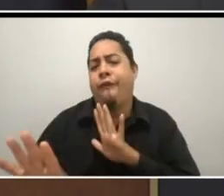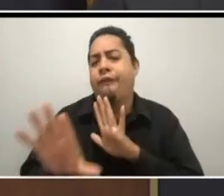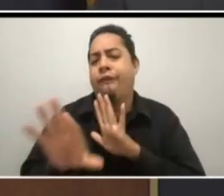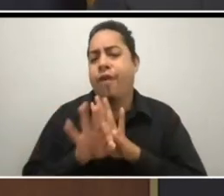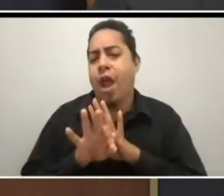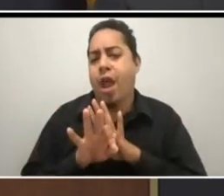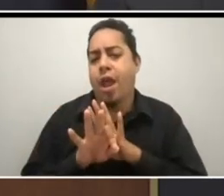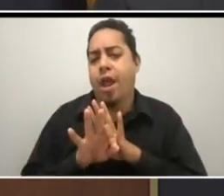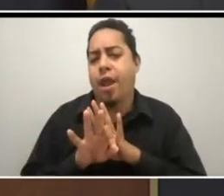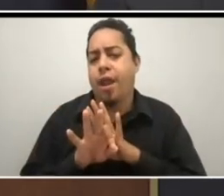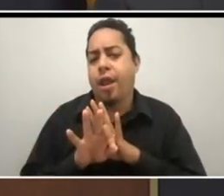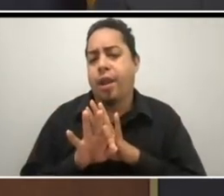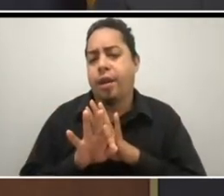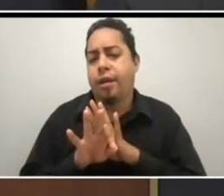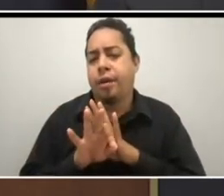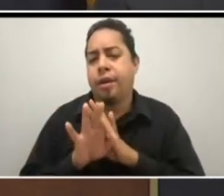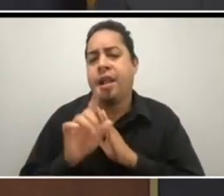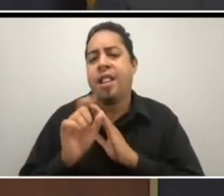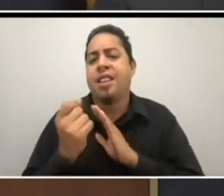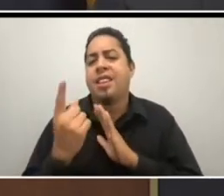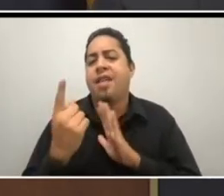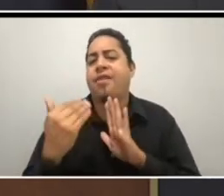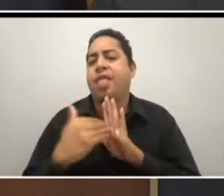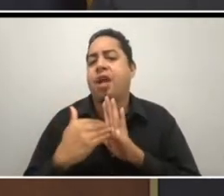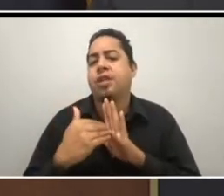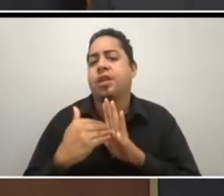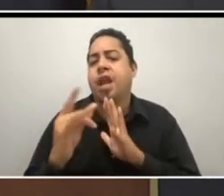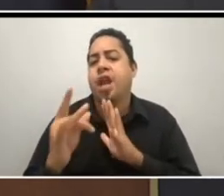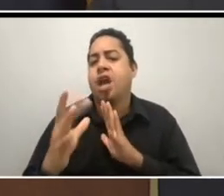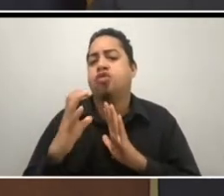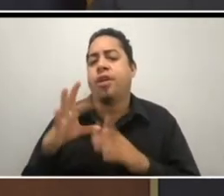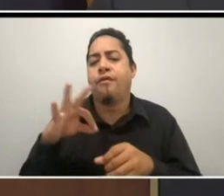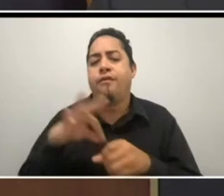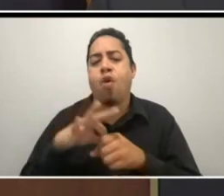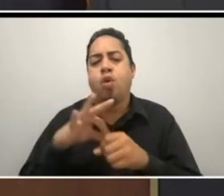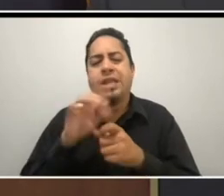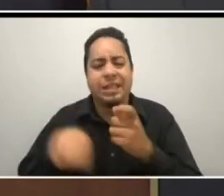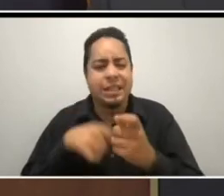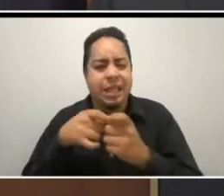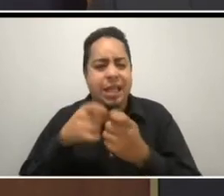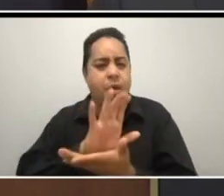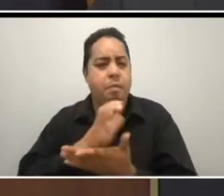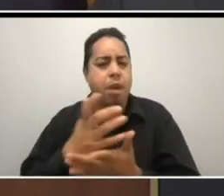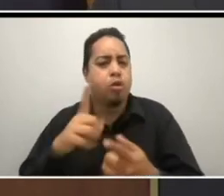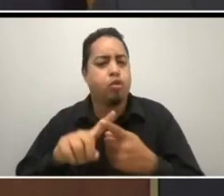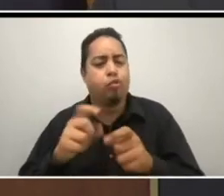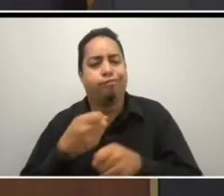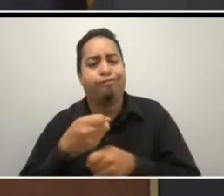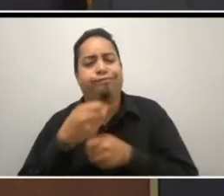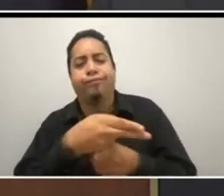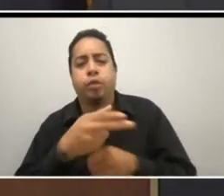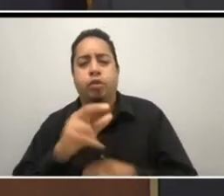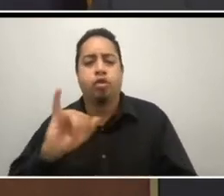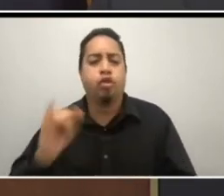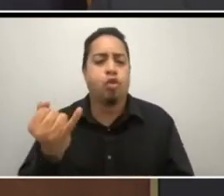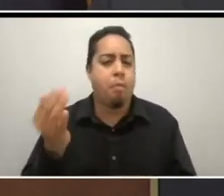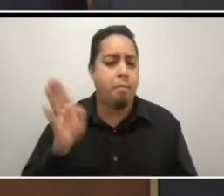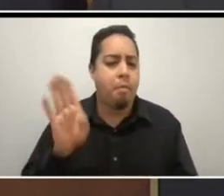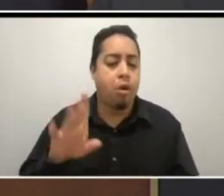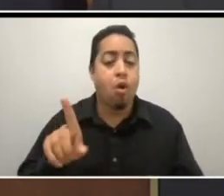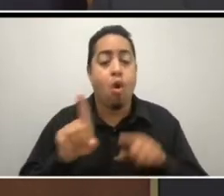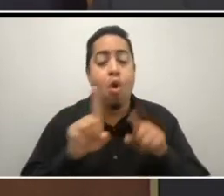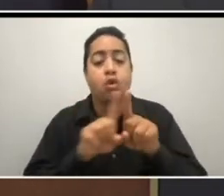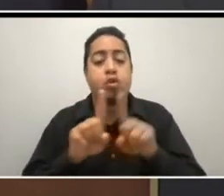exist, but just the exact number of votes needed to overtake Joe Biden. You will also hear from Gabriel Sterling, the